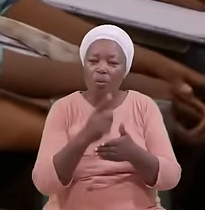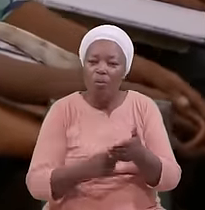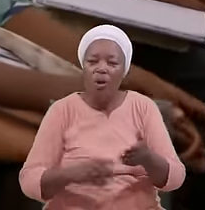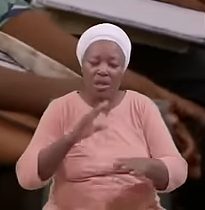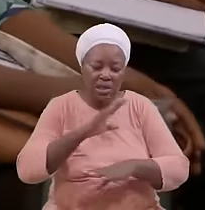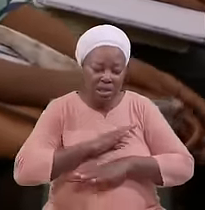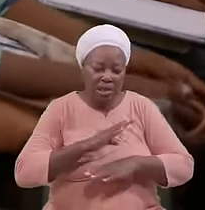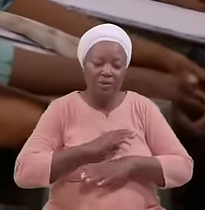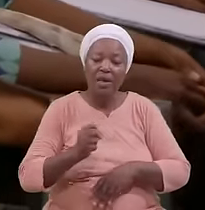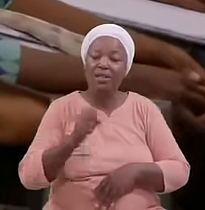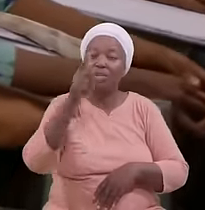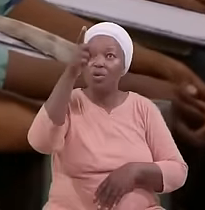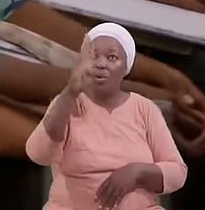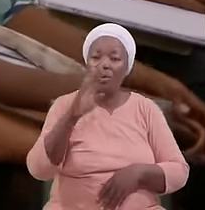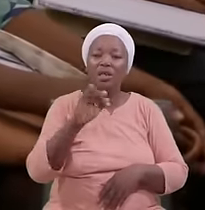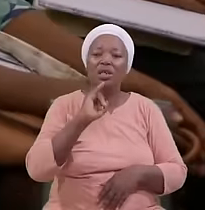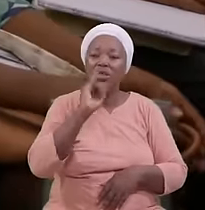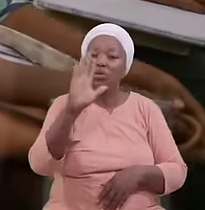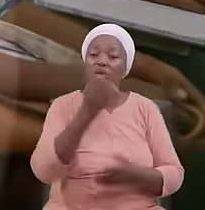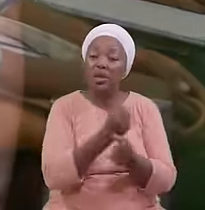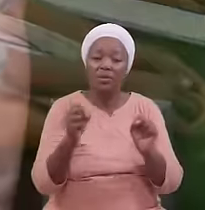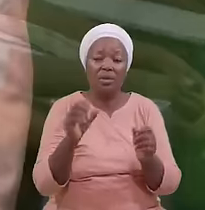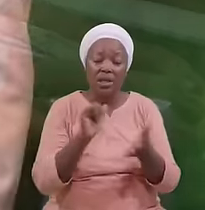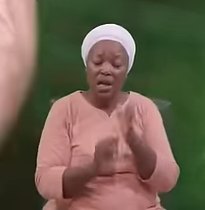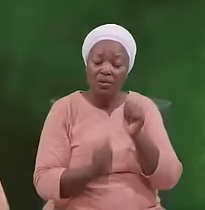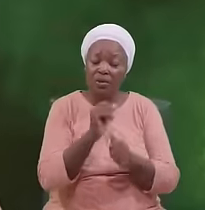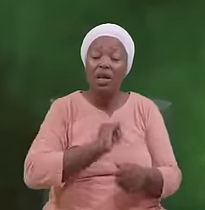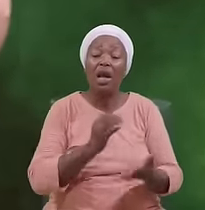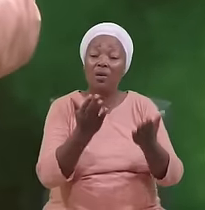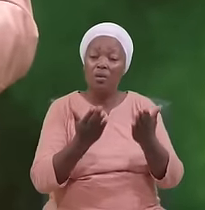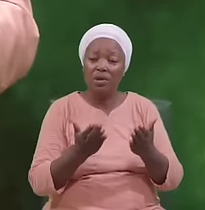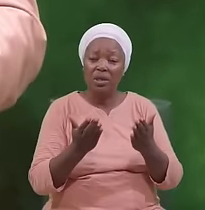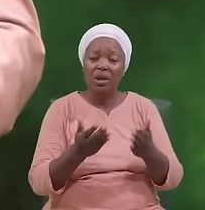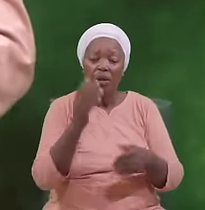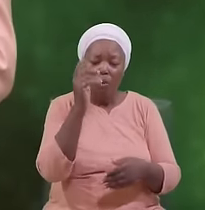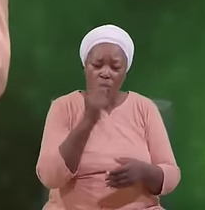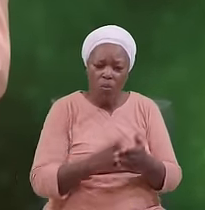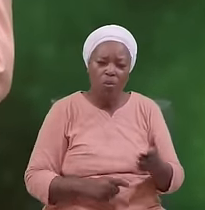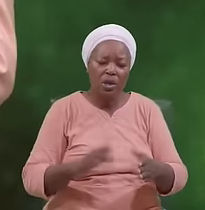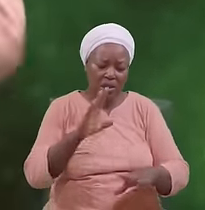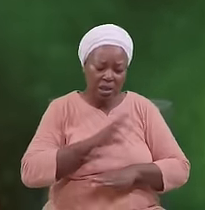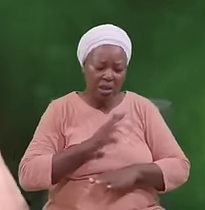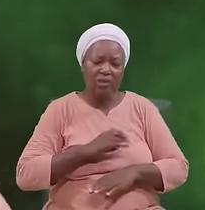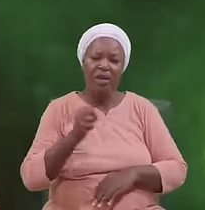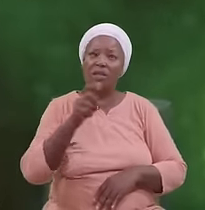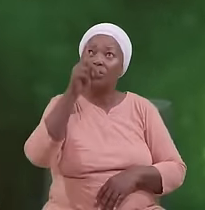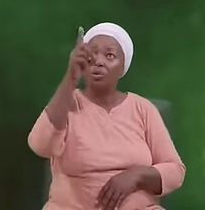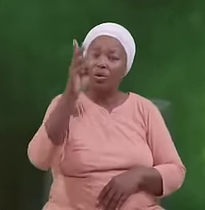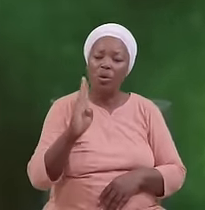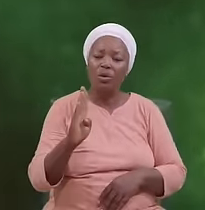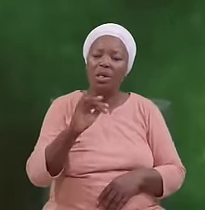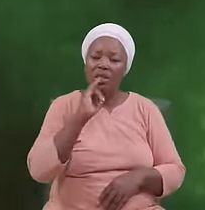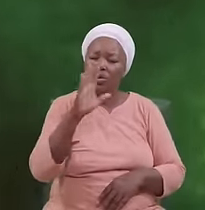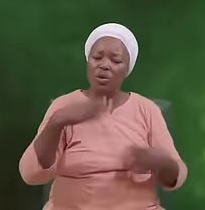Your salvation. That which I please. What pleases God? Your healing. It will do.